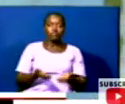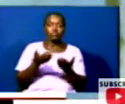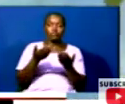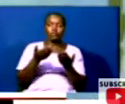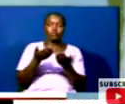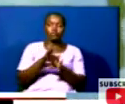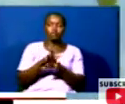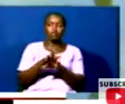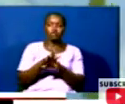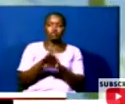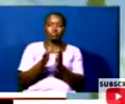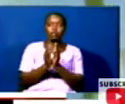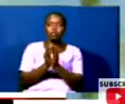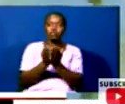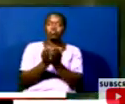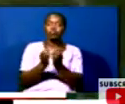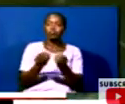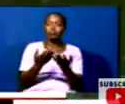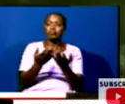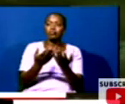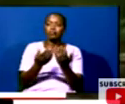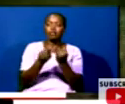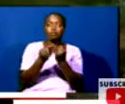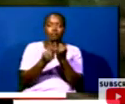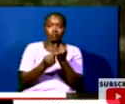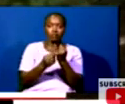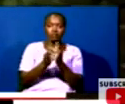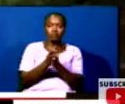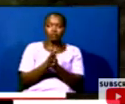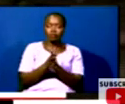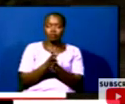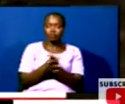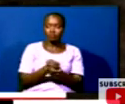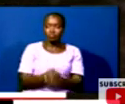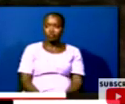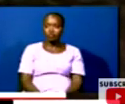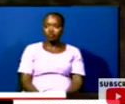ponds through provision of fingerlings and feed. Andrew Kiro for Prime Edition.